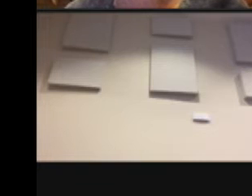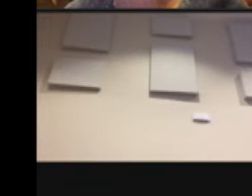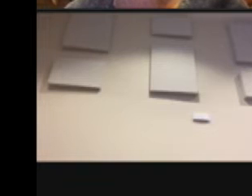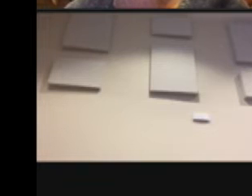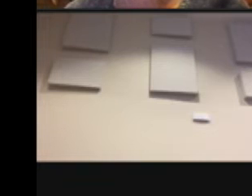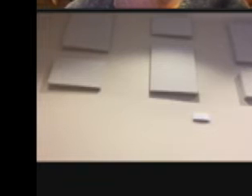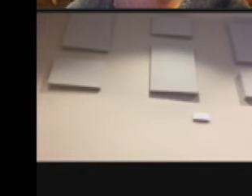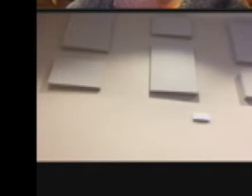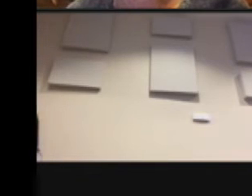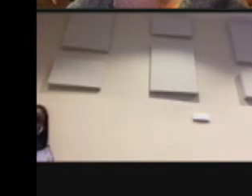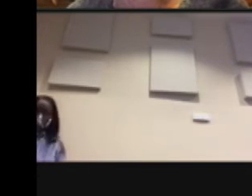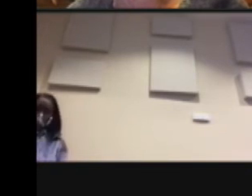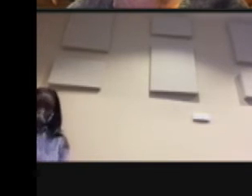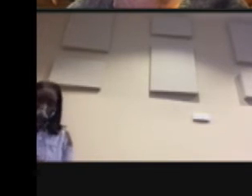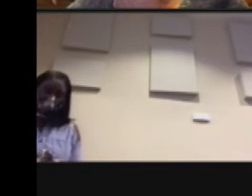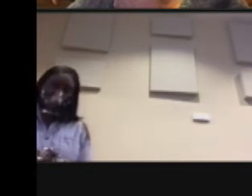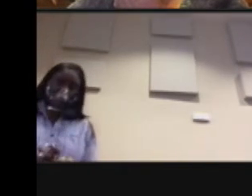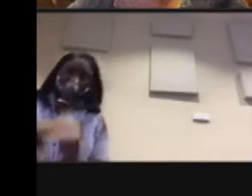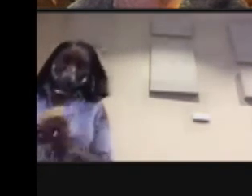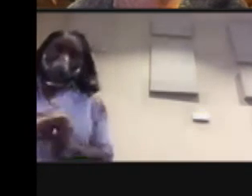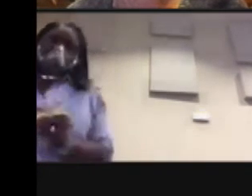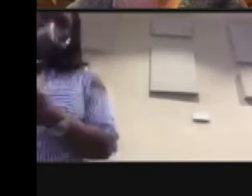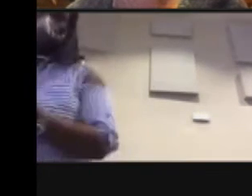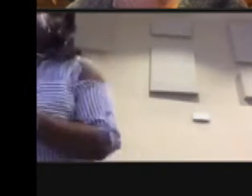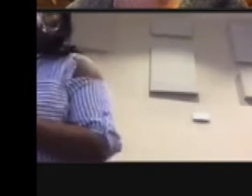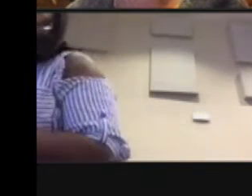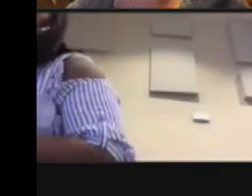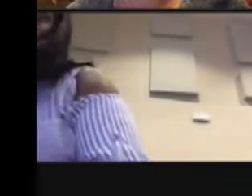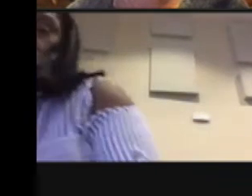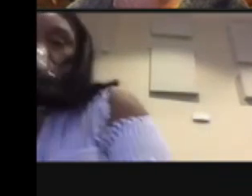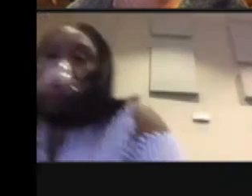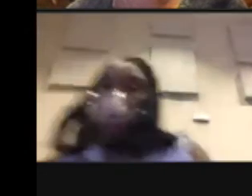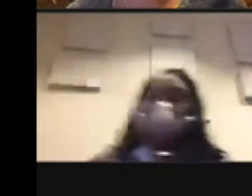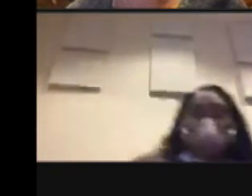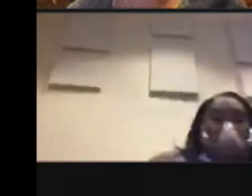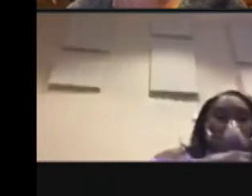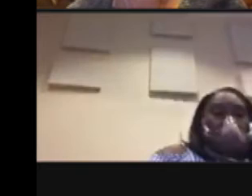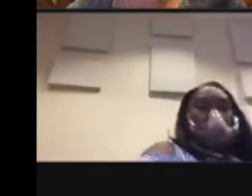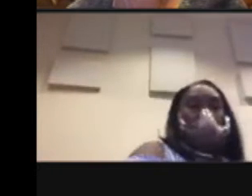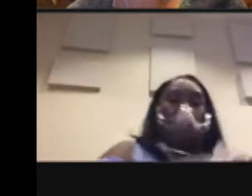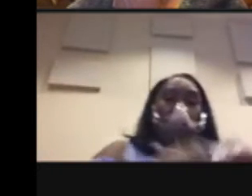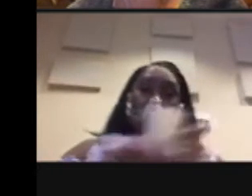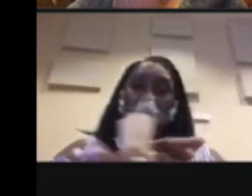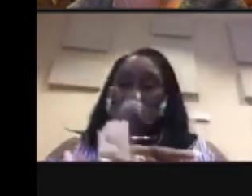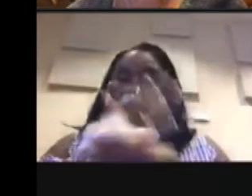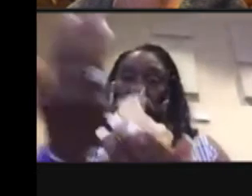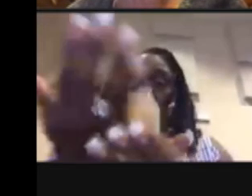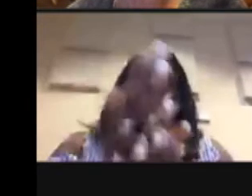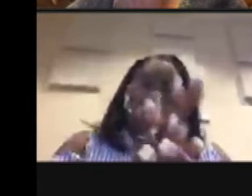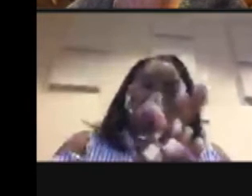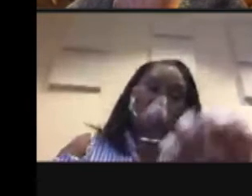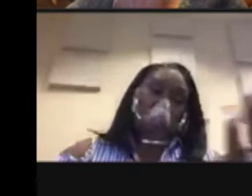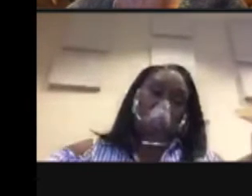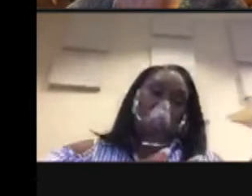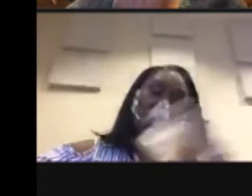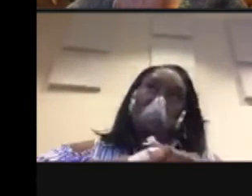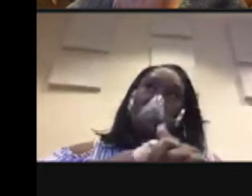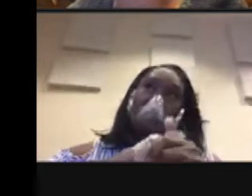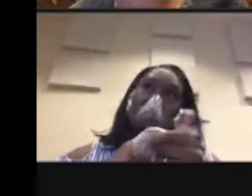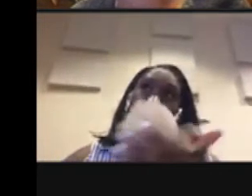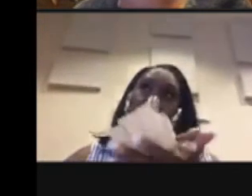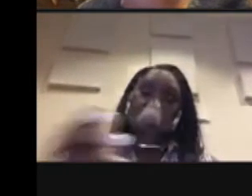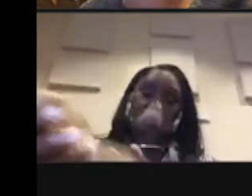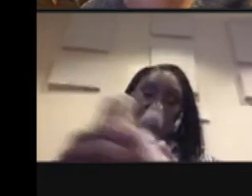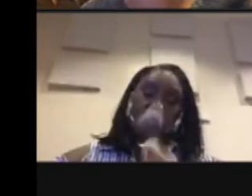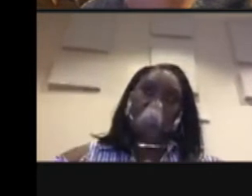city board will go into executive session to discuss the interviews. They will not vote in executive session. They will